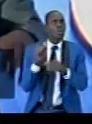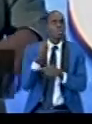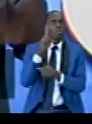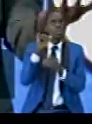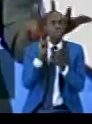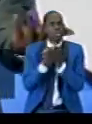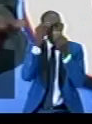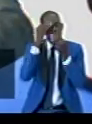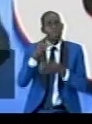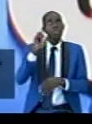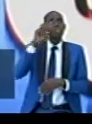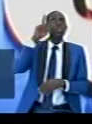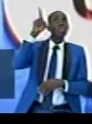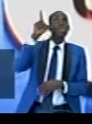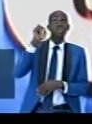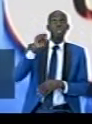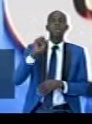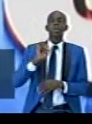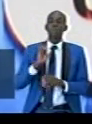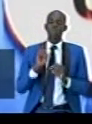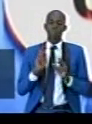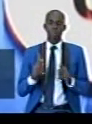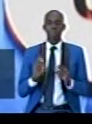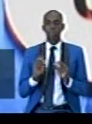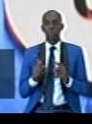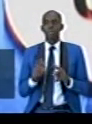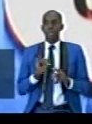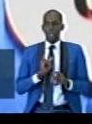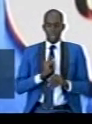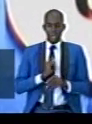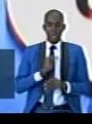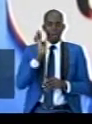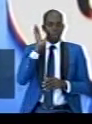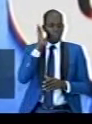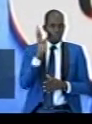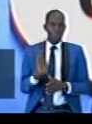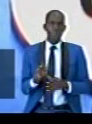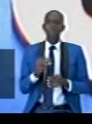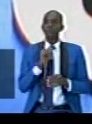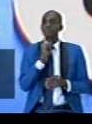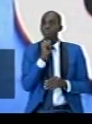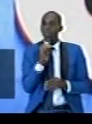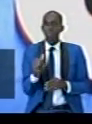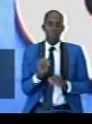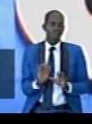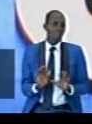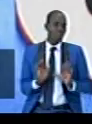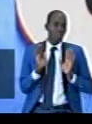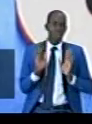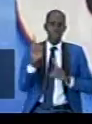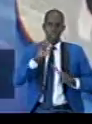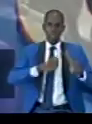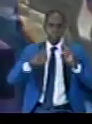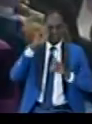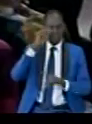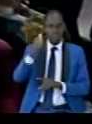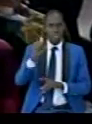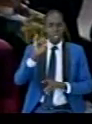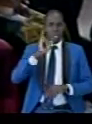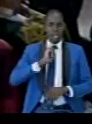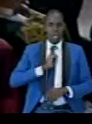answer is yes. All right, if that is the case, I will not fear. Say that for